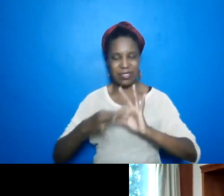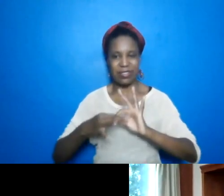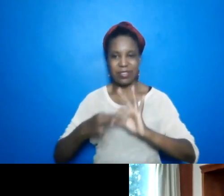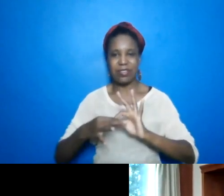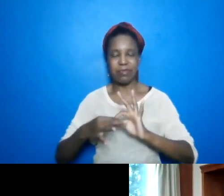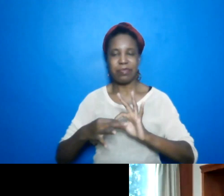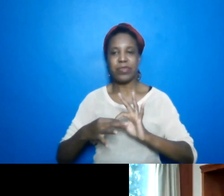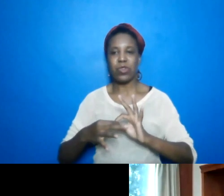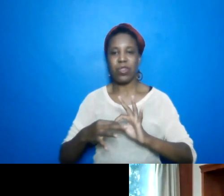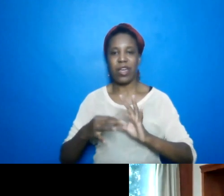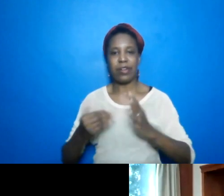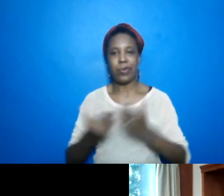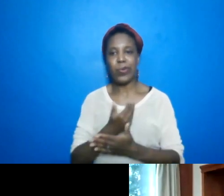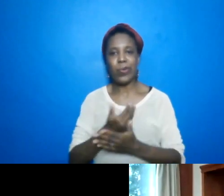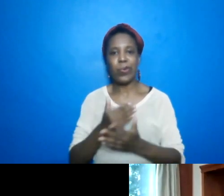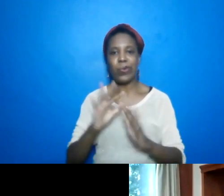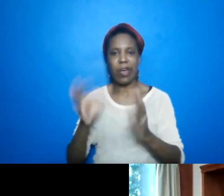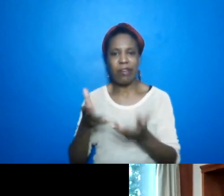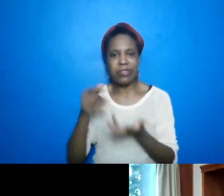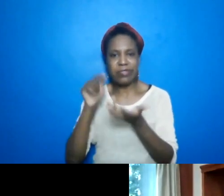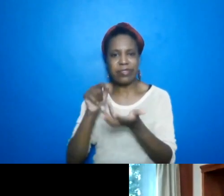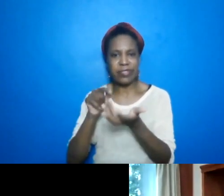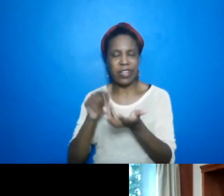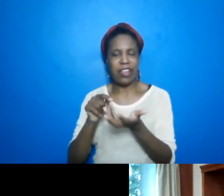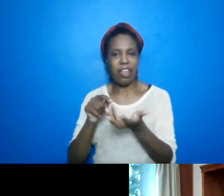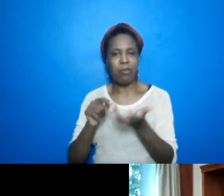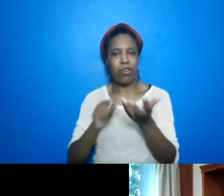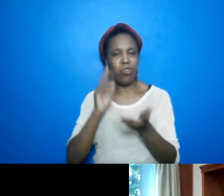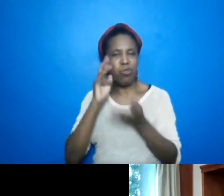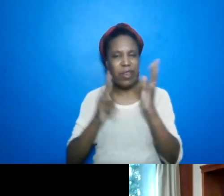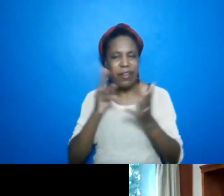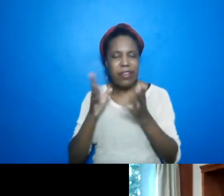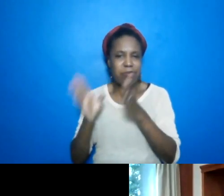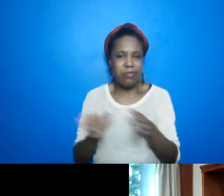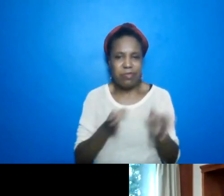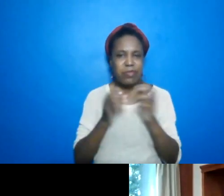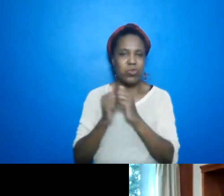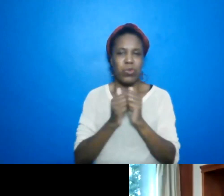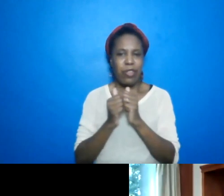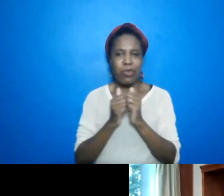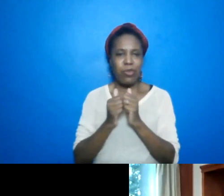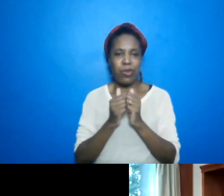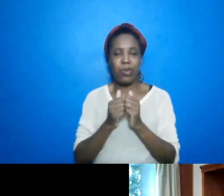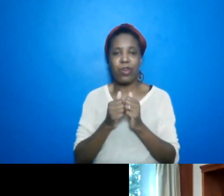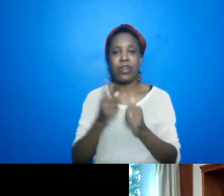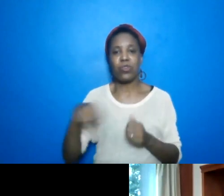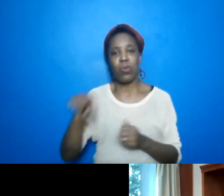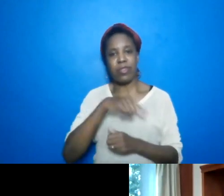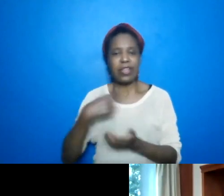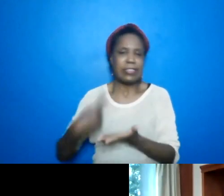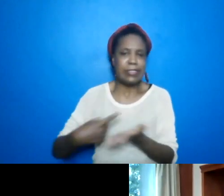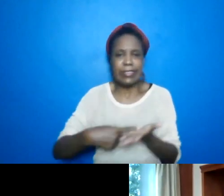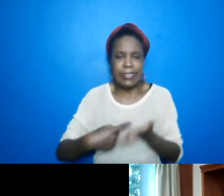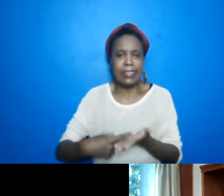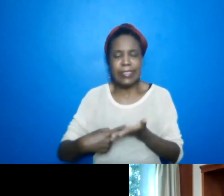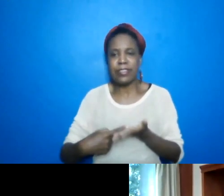that they were creating and figuring out what are the ways to do that. And what they realized, what the police realized, was some of the things that